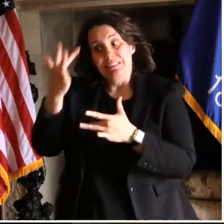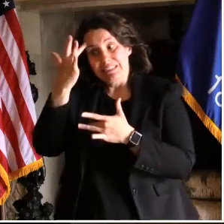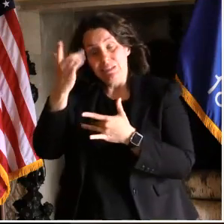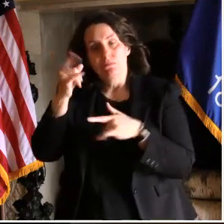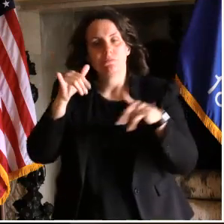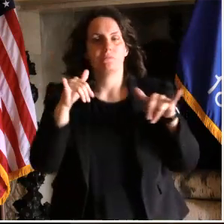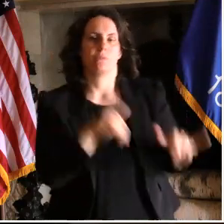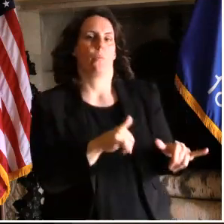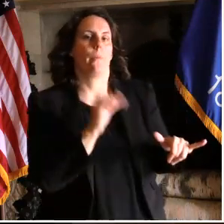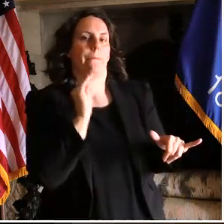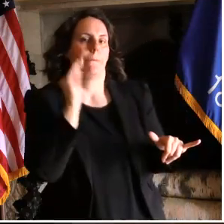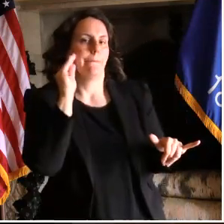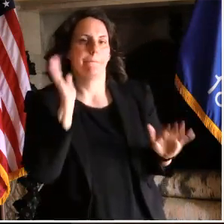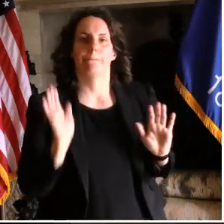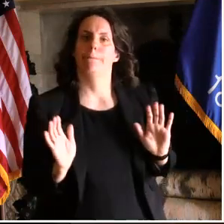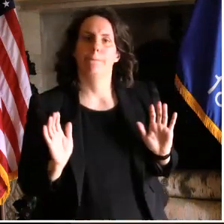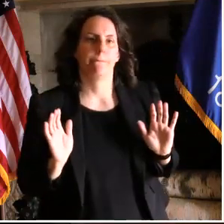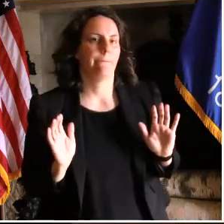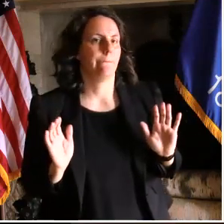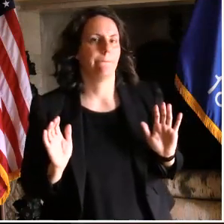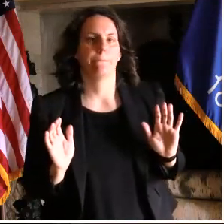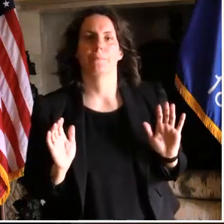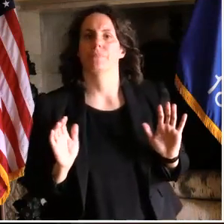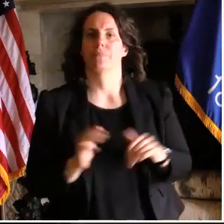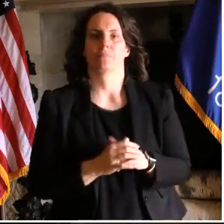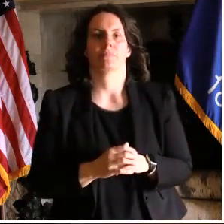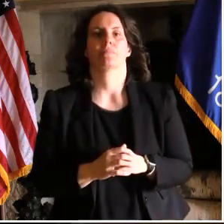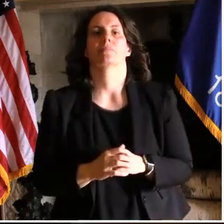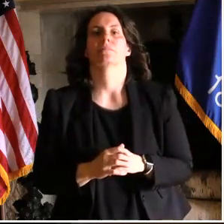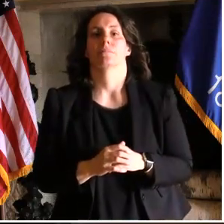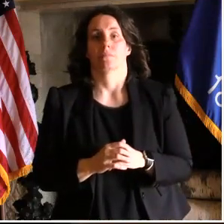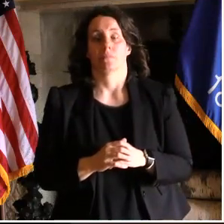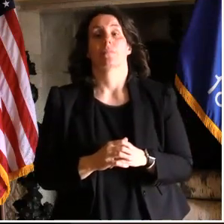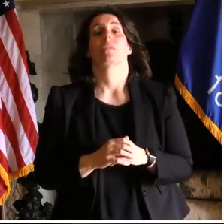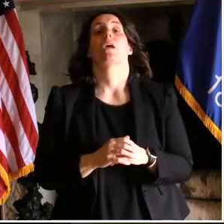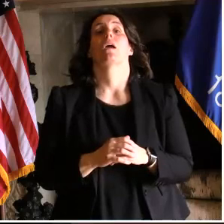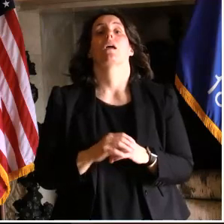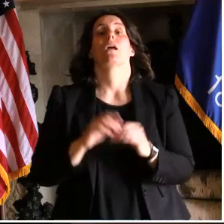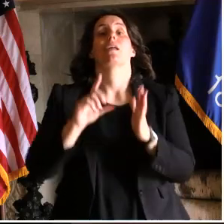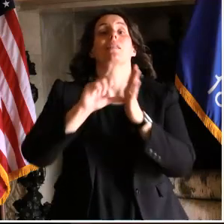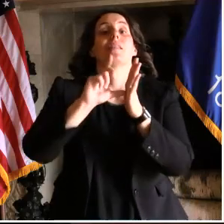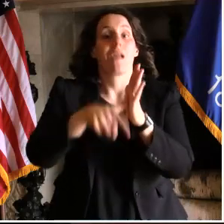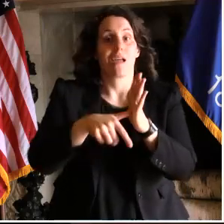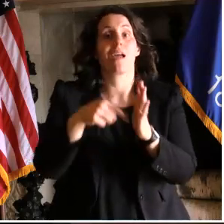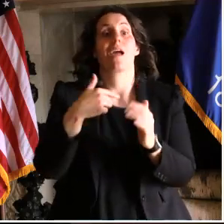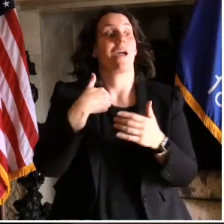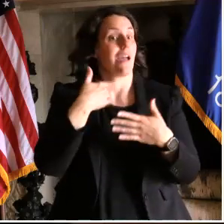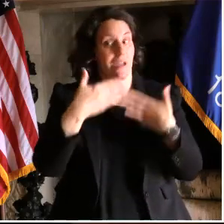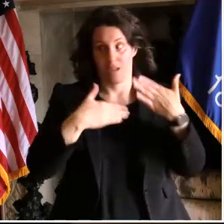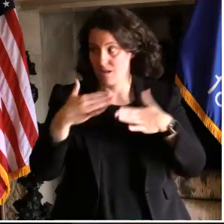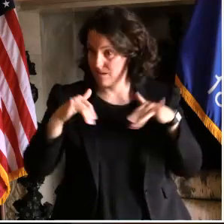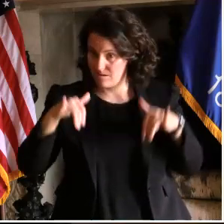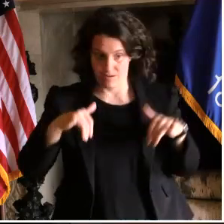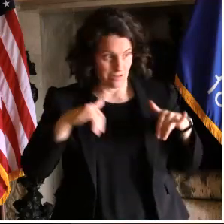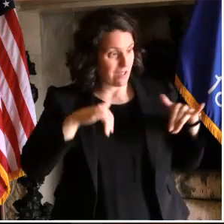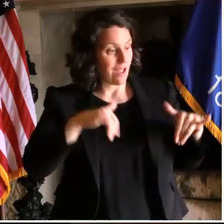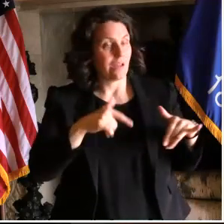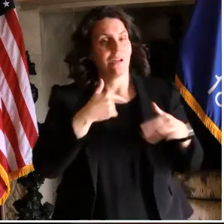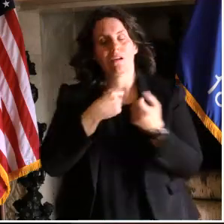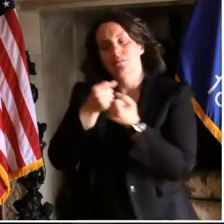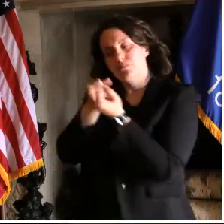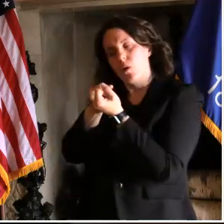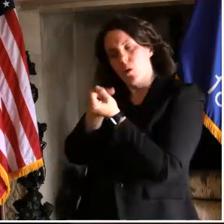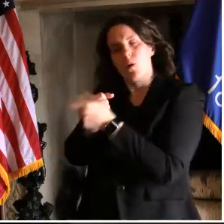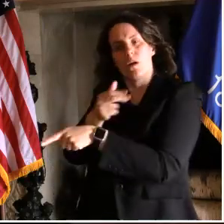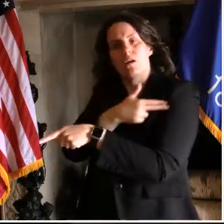everyone so that we can maintain the capacity of our healthcare system to serve folks who are going to need to be hospitalized from this